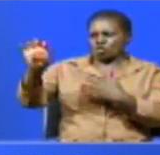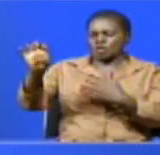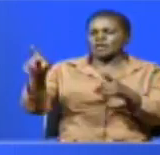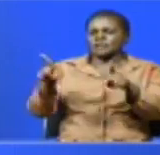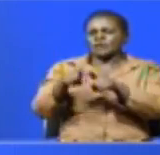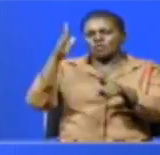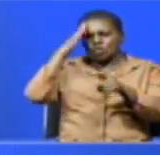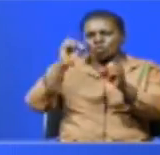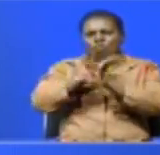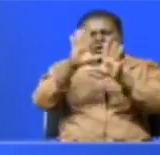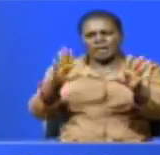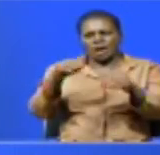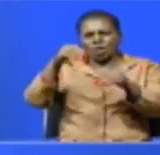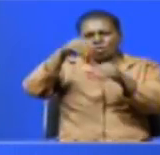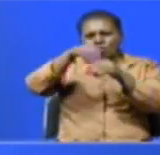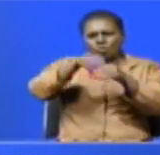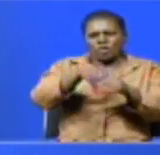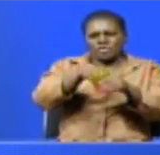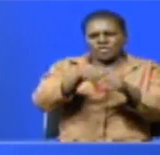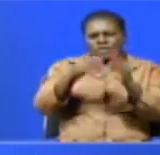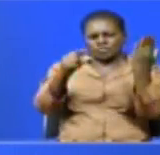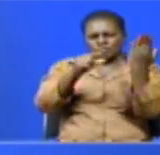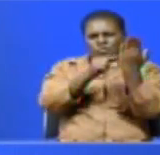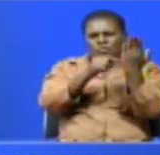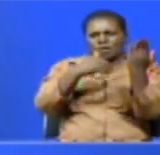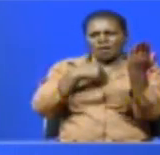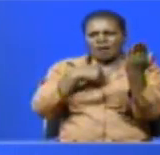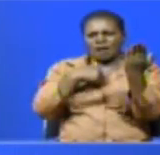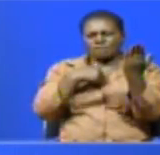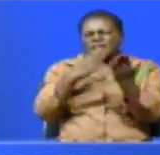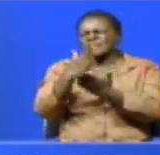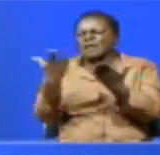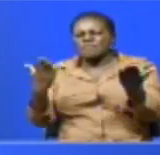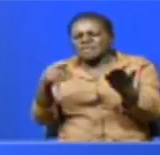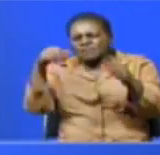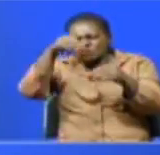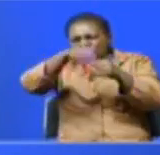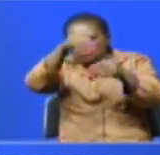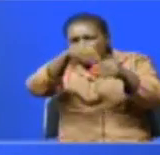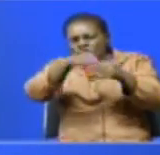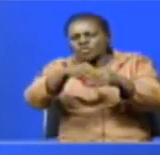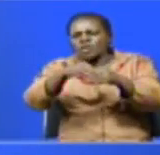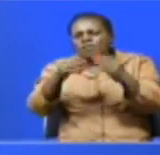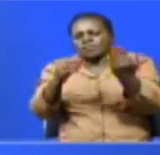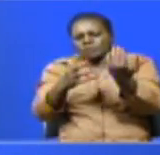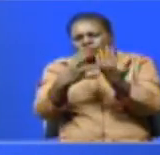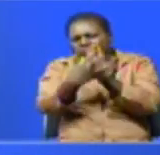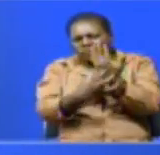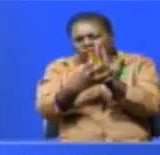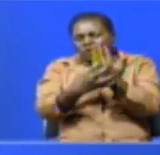Manake tunajua vizuri ndani ya SIM card kuna microchip ambayo iko hapo ndani. So ina scan